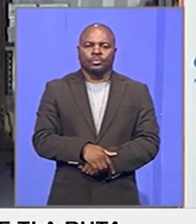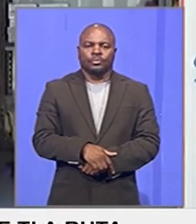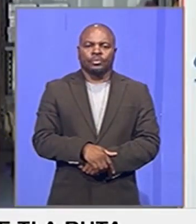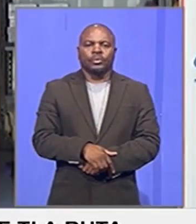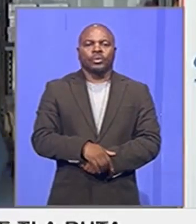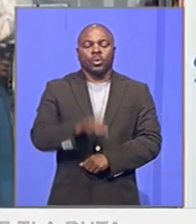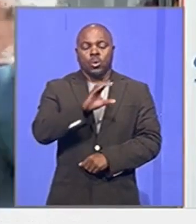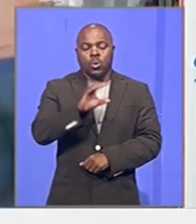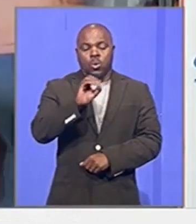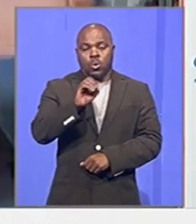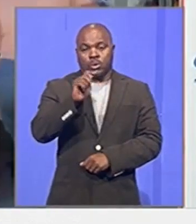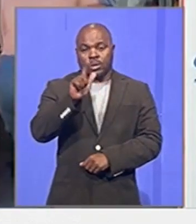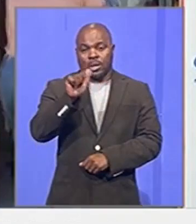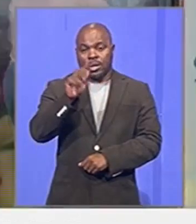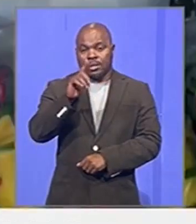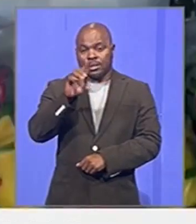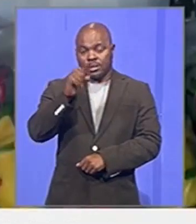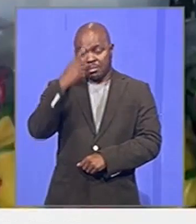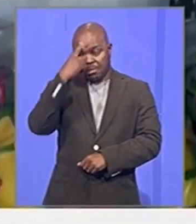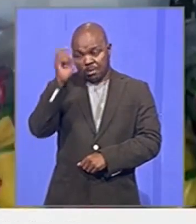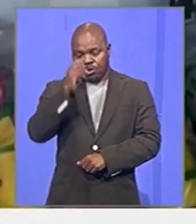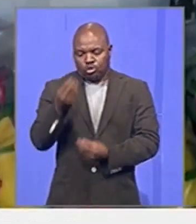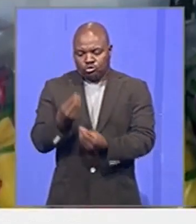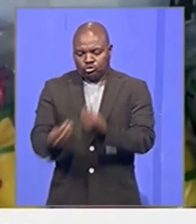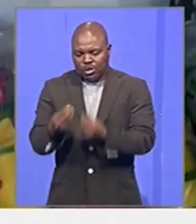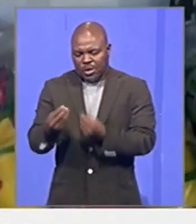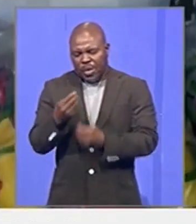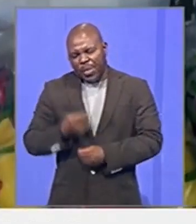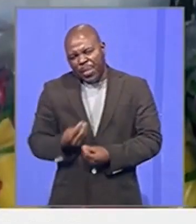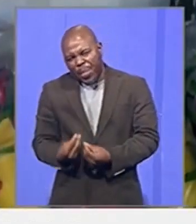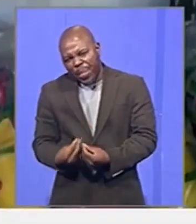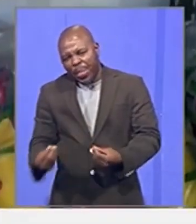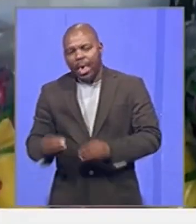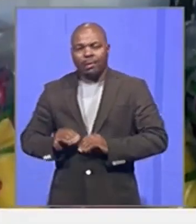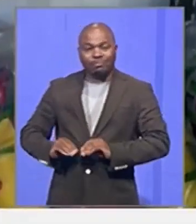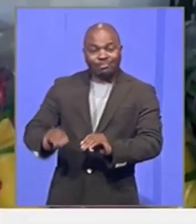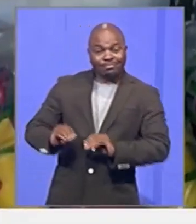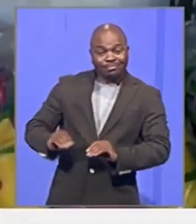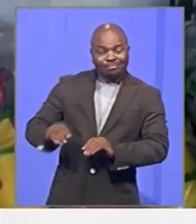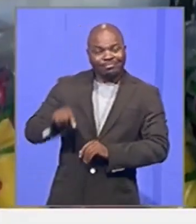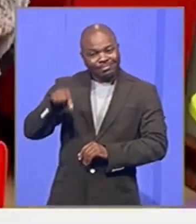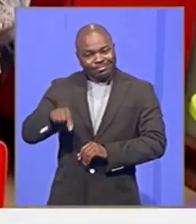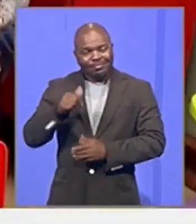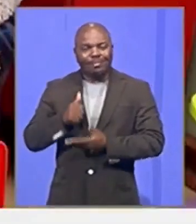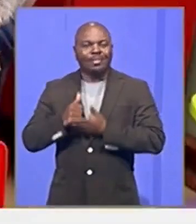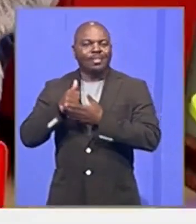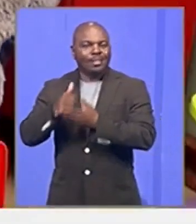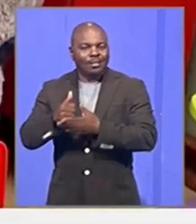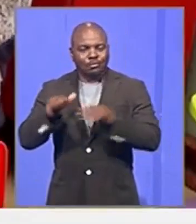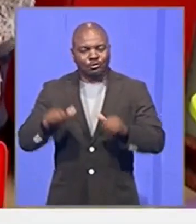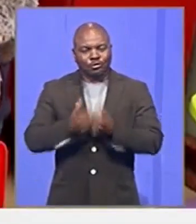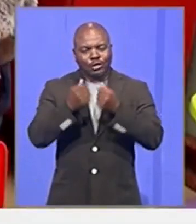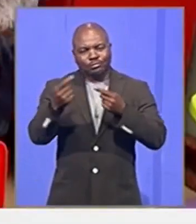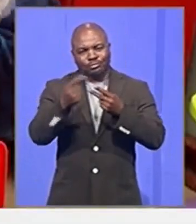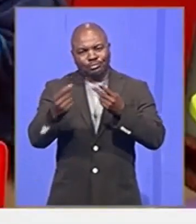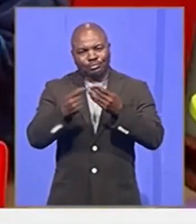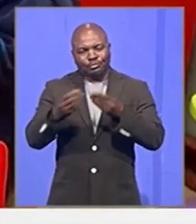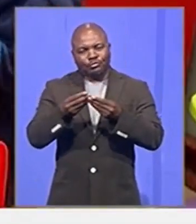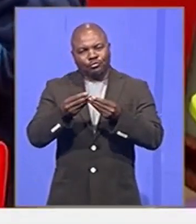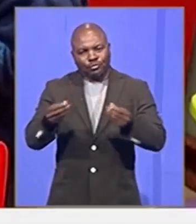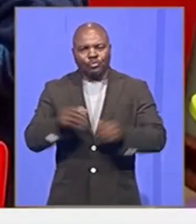Cortlands e dumela hore ho ruta bana ba sa le banyane dilemong ho tlo thusa ho lwantsha tse ding tsa diphephetso tse tobaneng le setjhaba